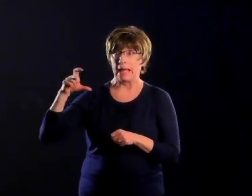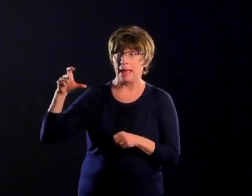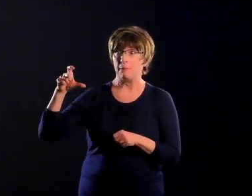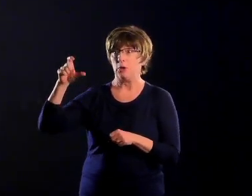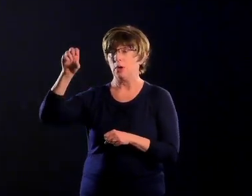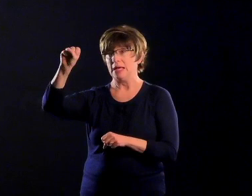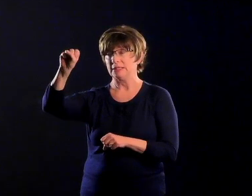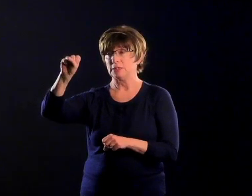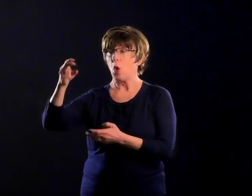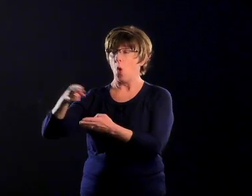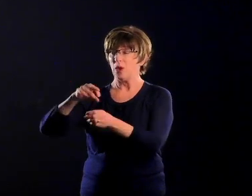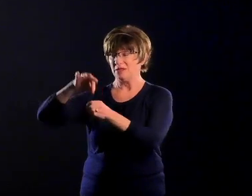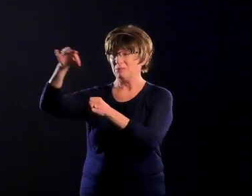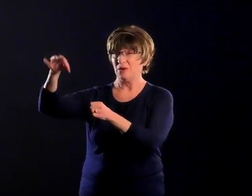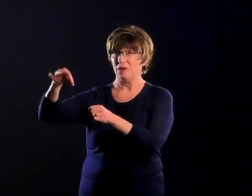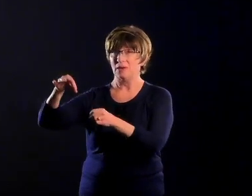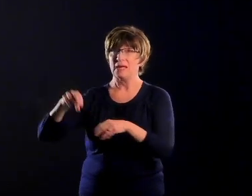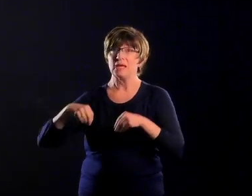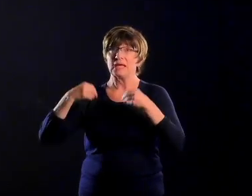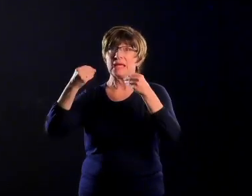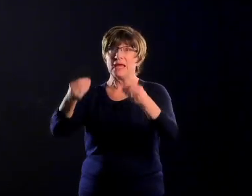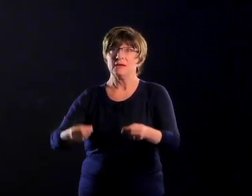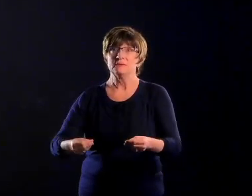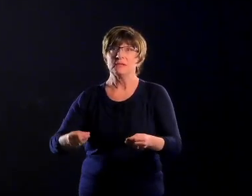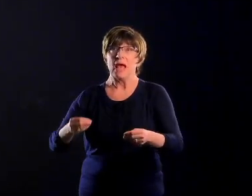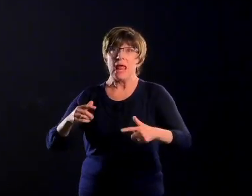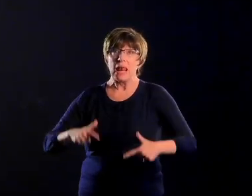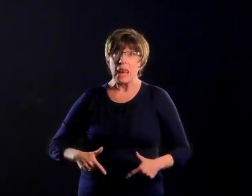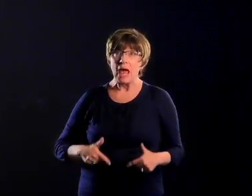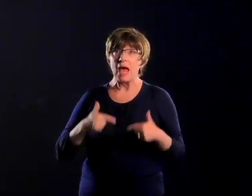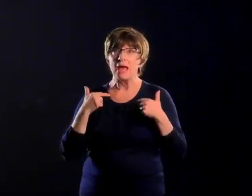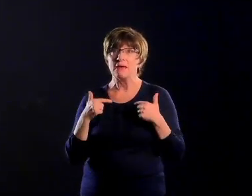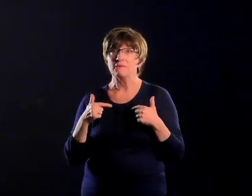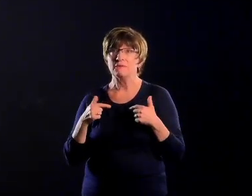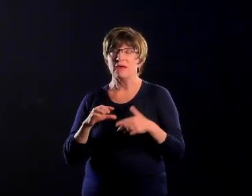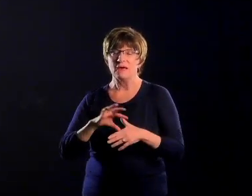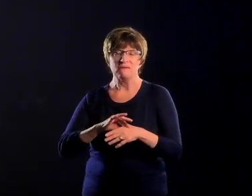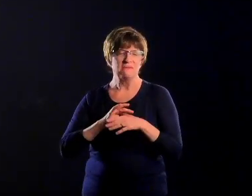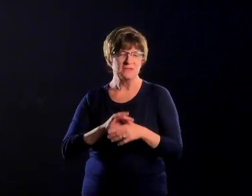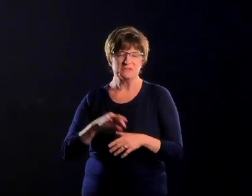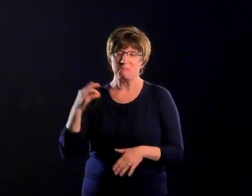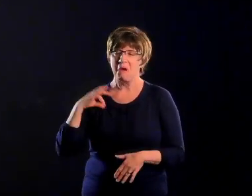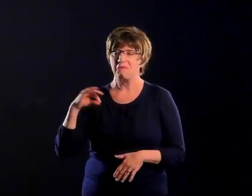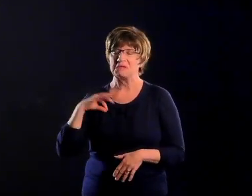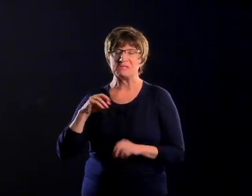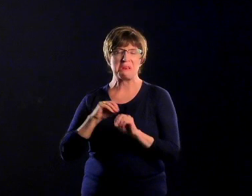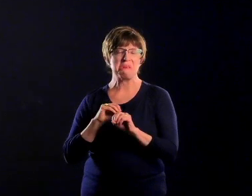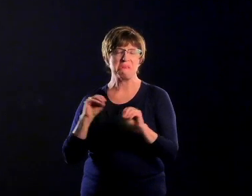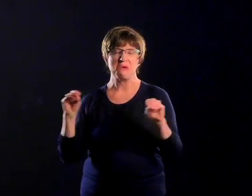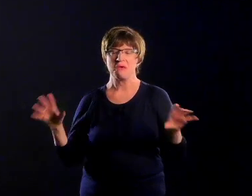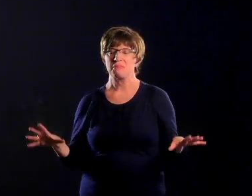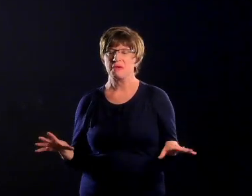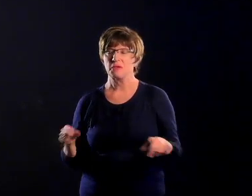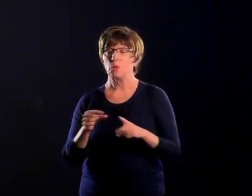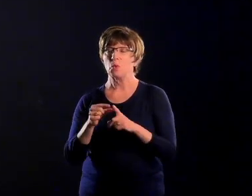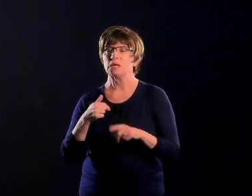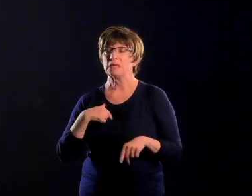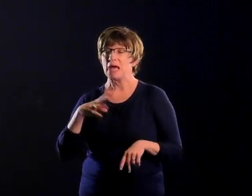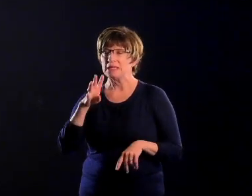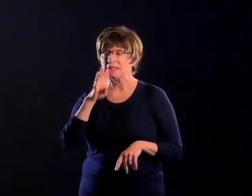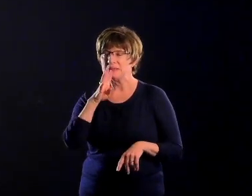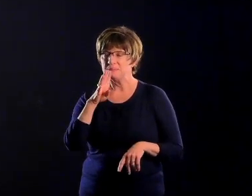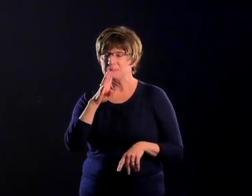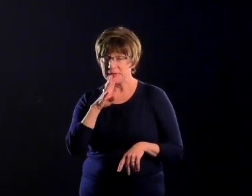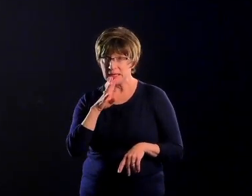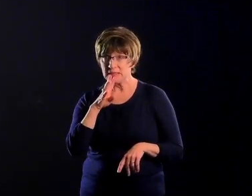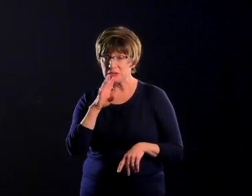Spirit, who gives life. The flesh profits for nothing. The words that I speak to you, Jesus' words, the